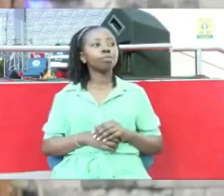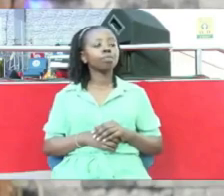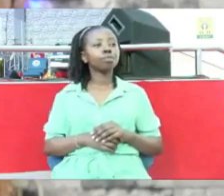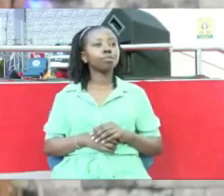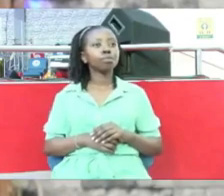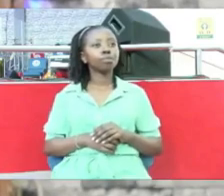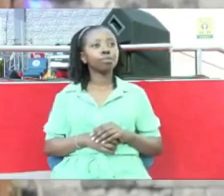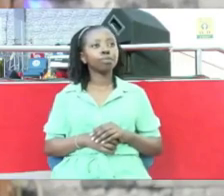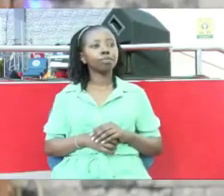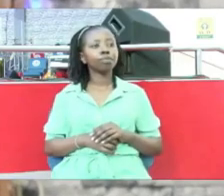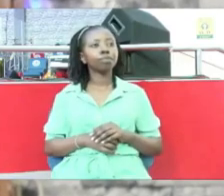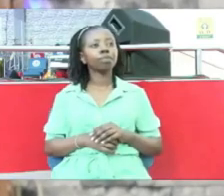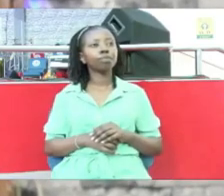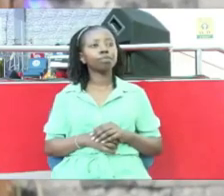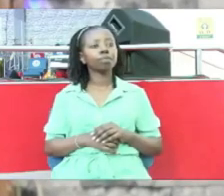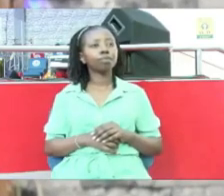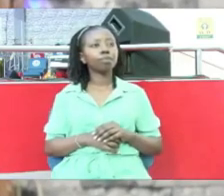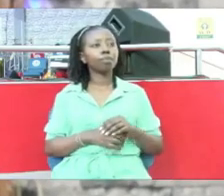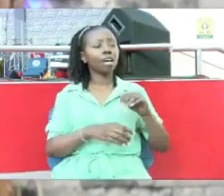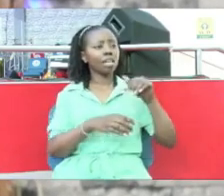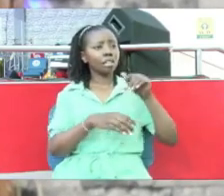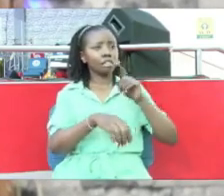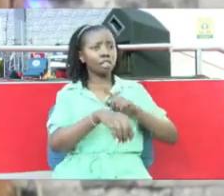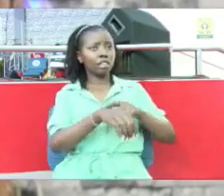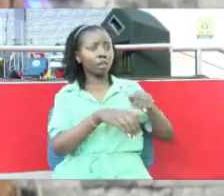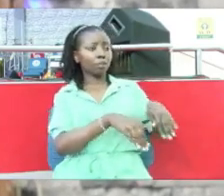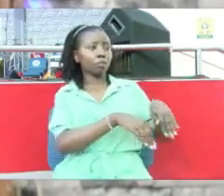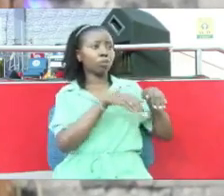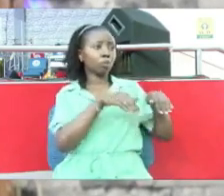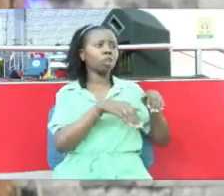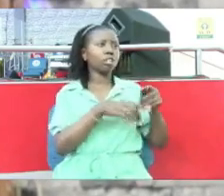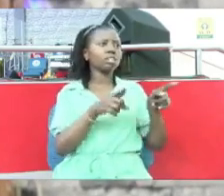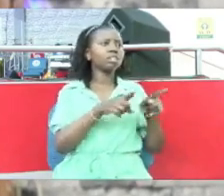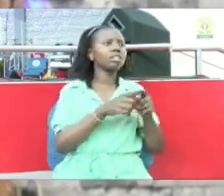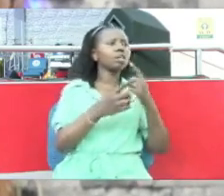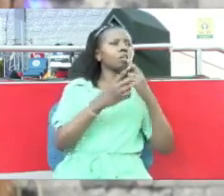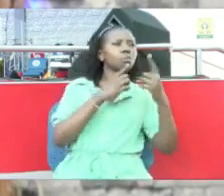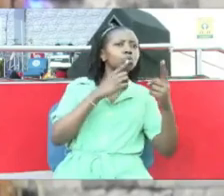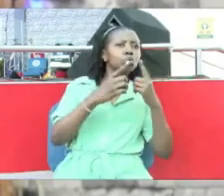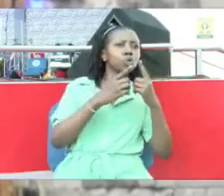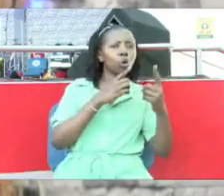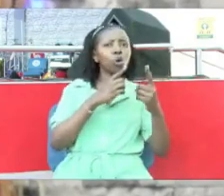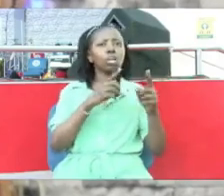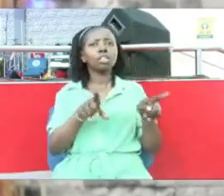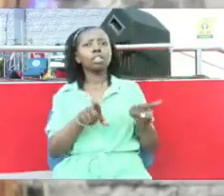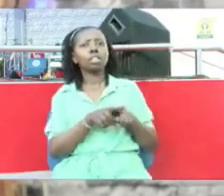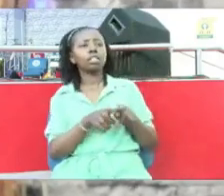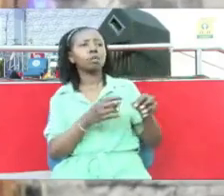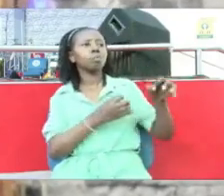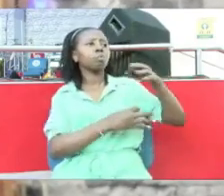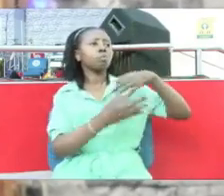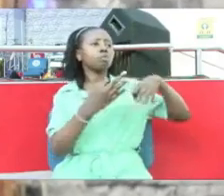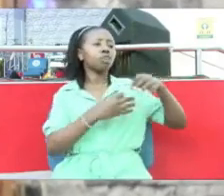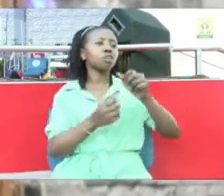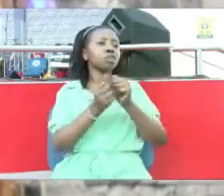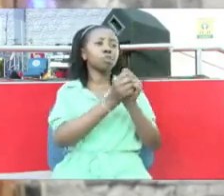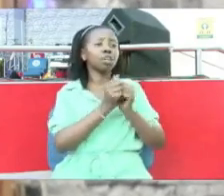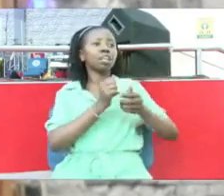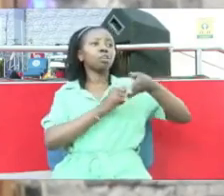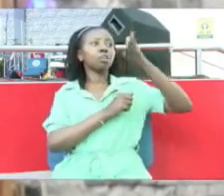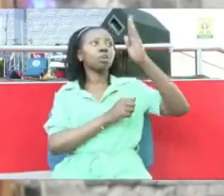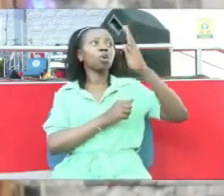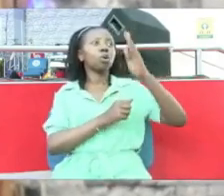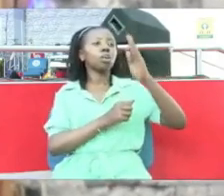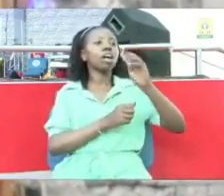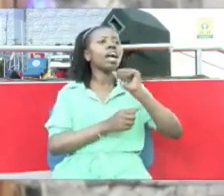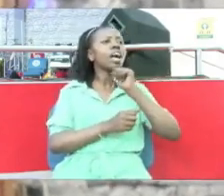And in lingering, you talk with God, you commune with God instead of talking about God. Wakati